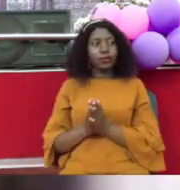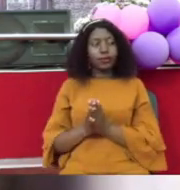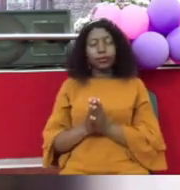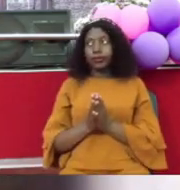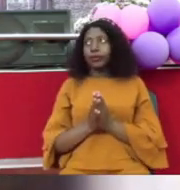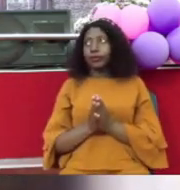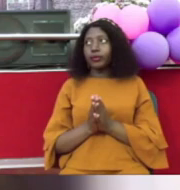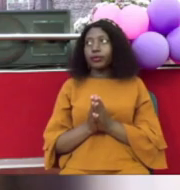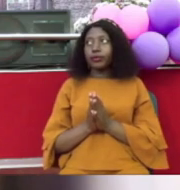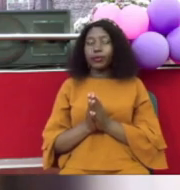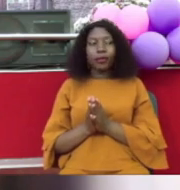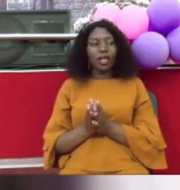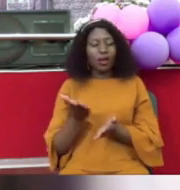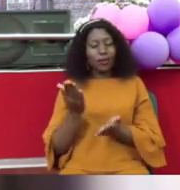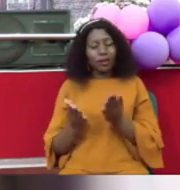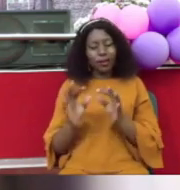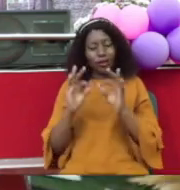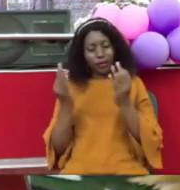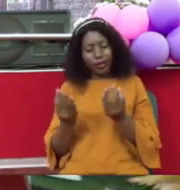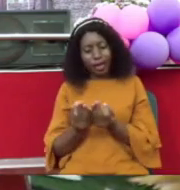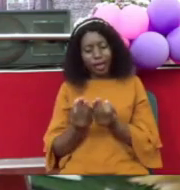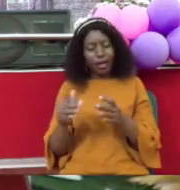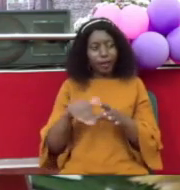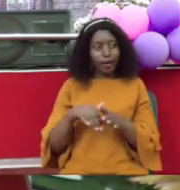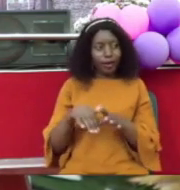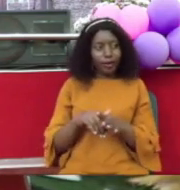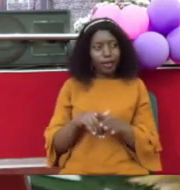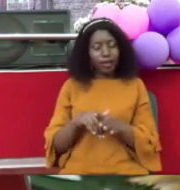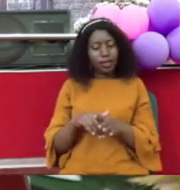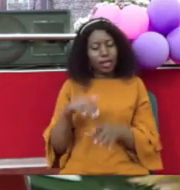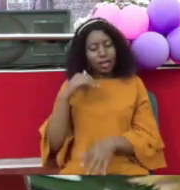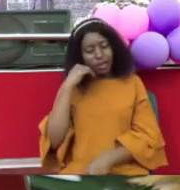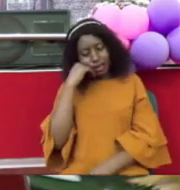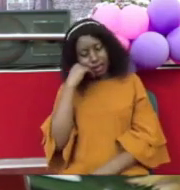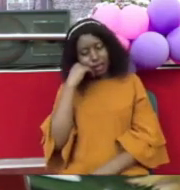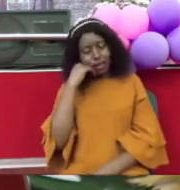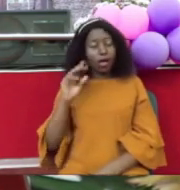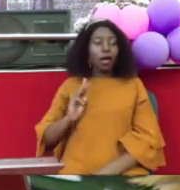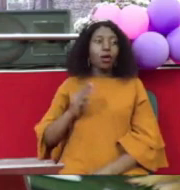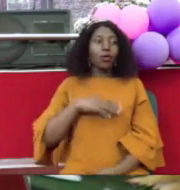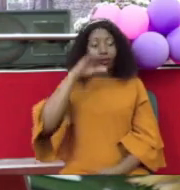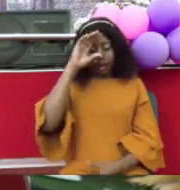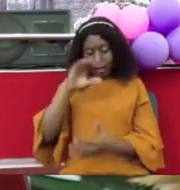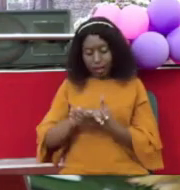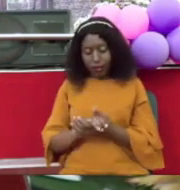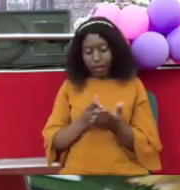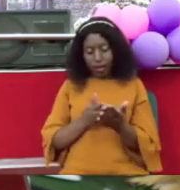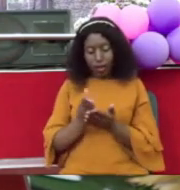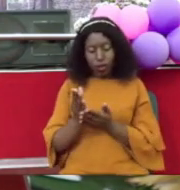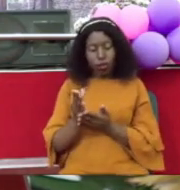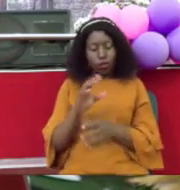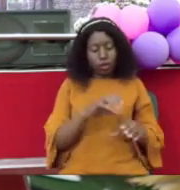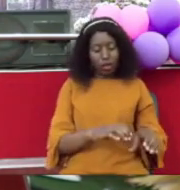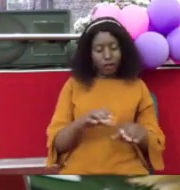members and well? Ahana, wale watu wenyu je wako sawa? We believe by the stripes of Jesus they were healed.